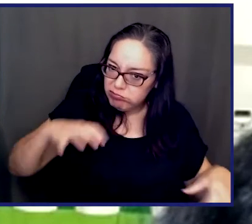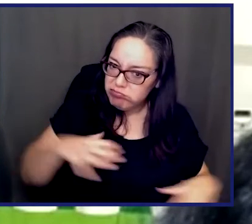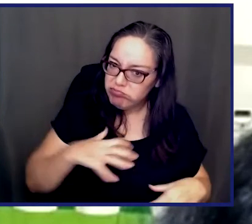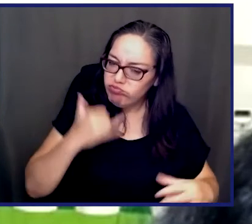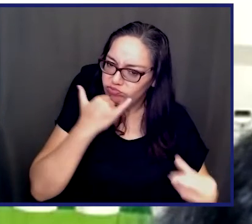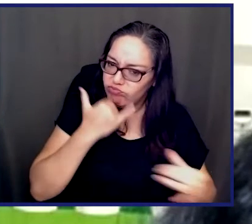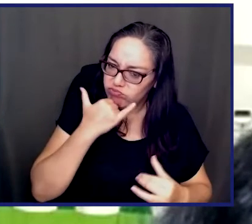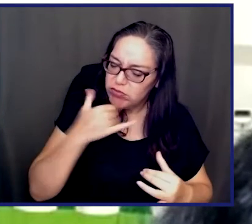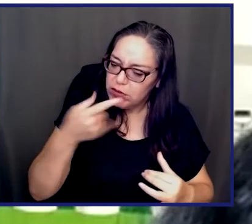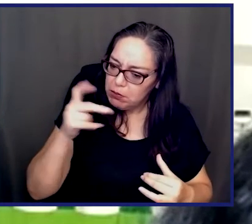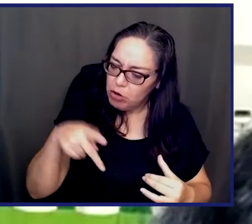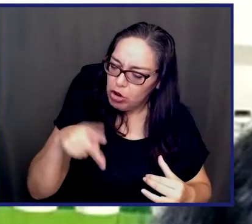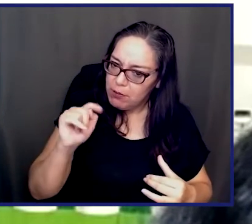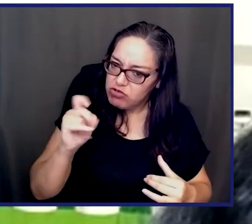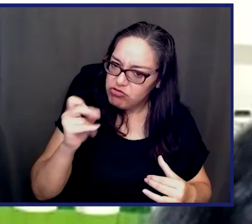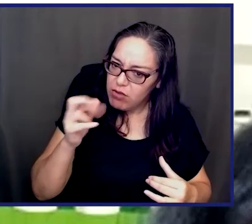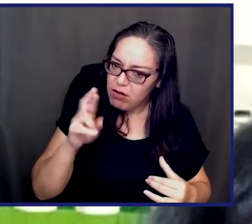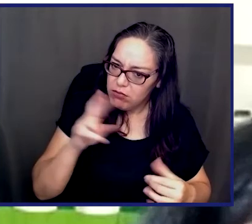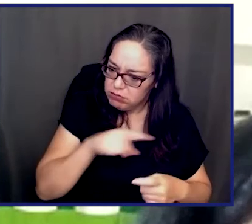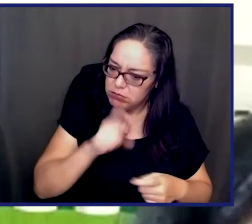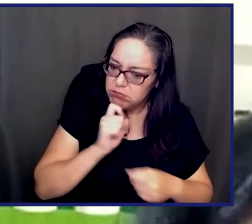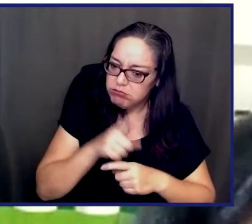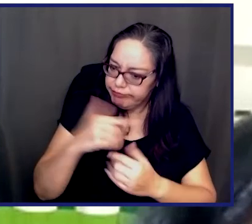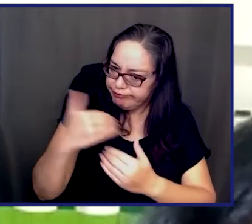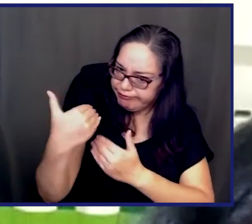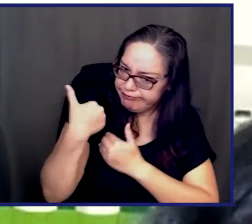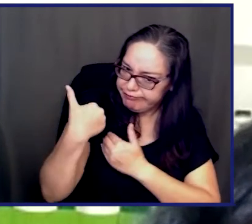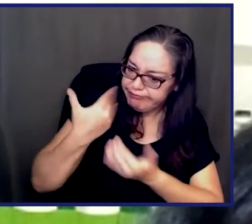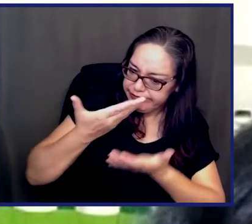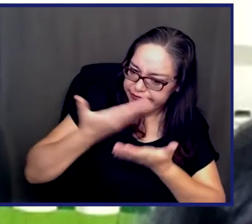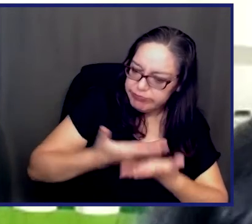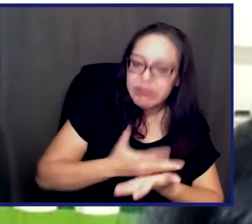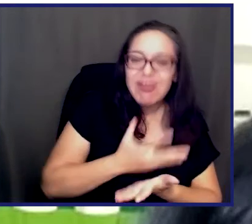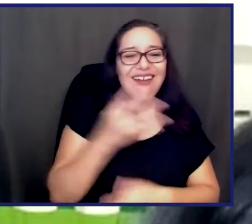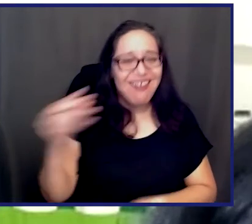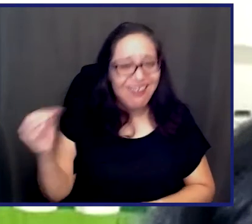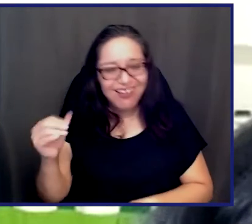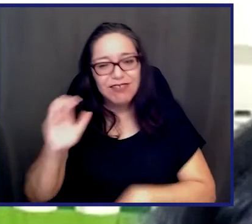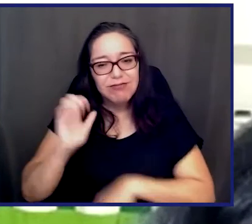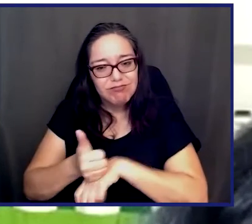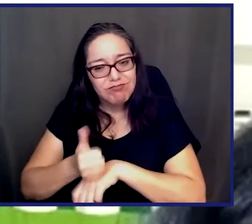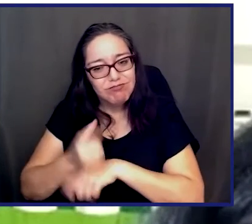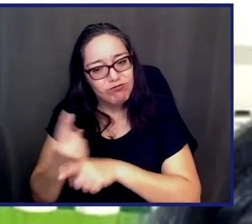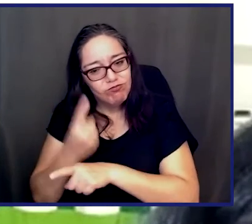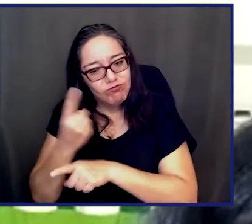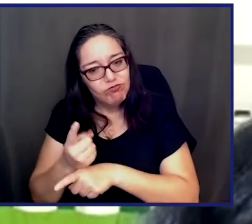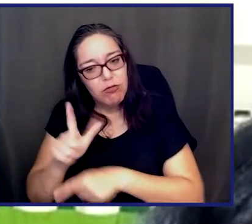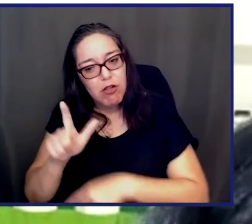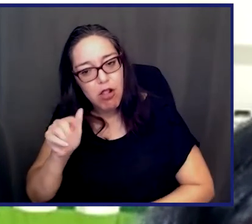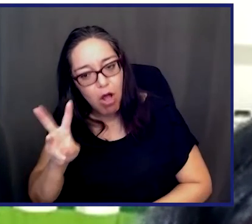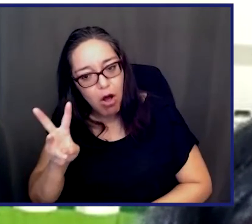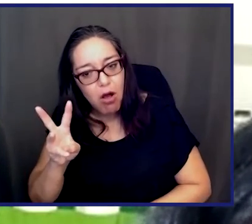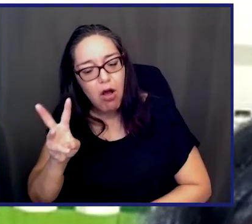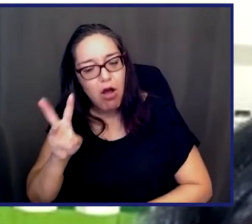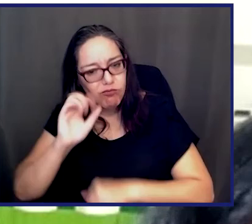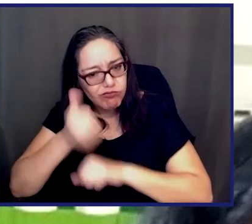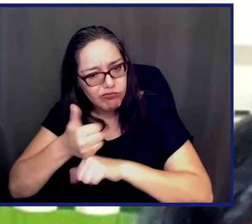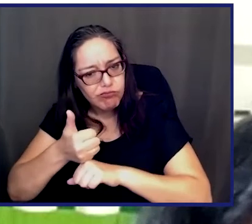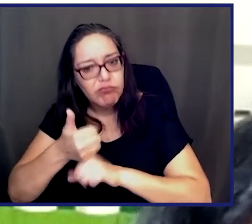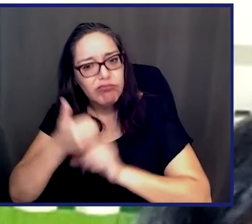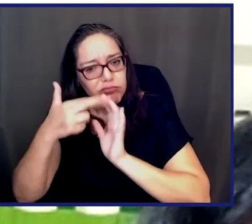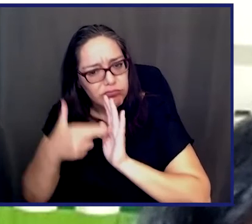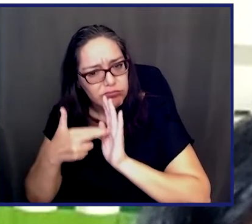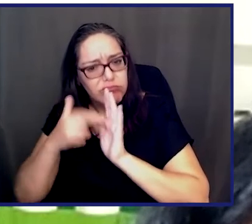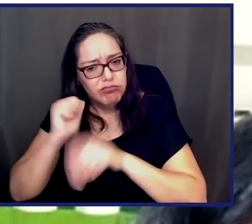also making sure that there are right laws and right policies in place in order for people to take action if